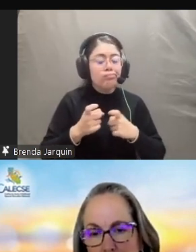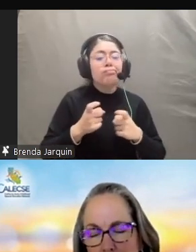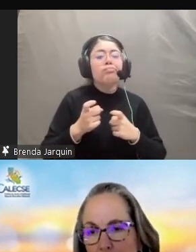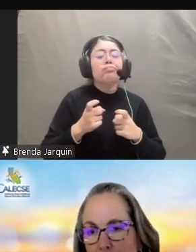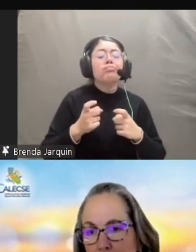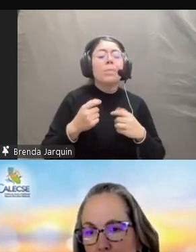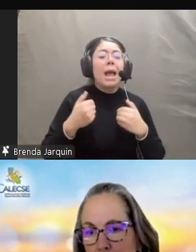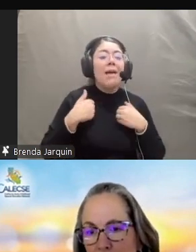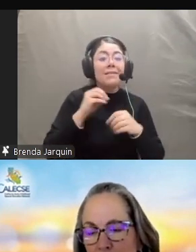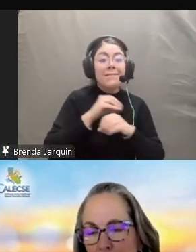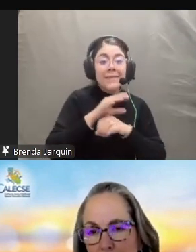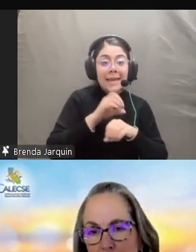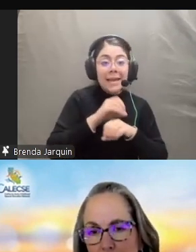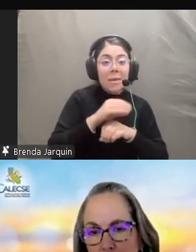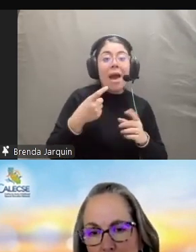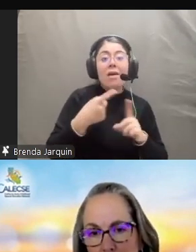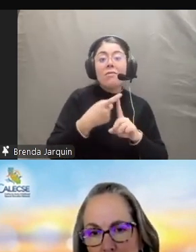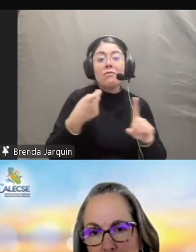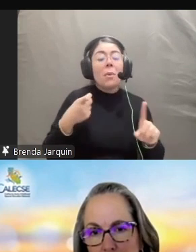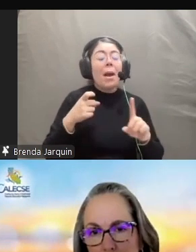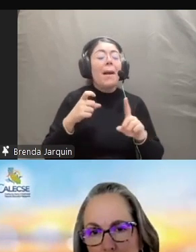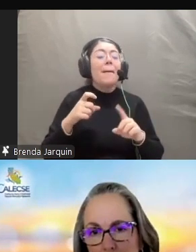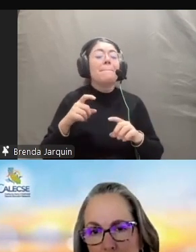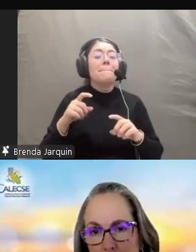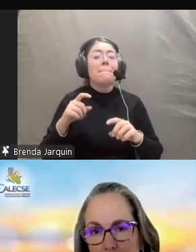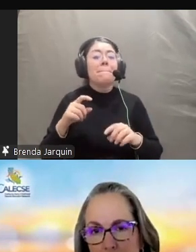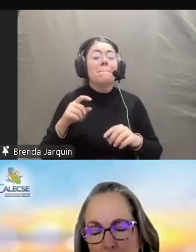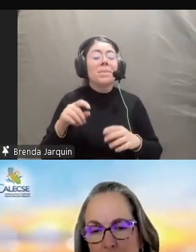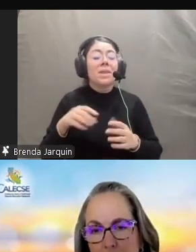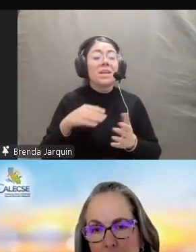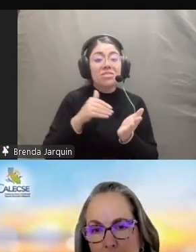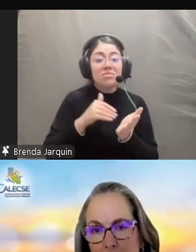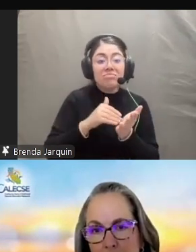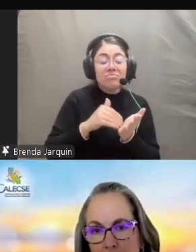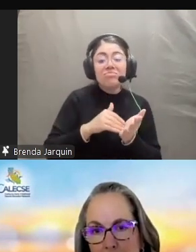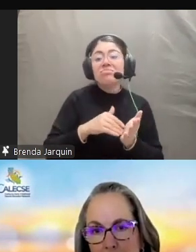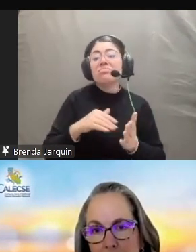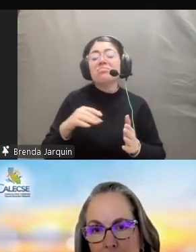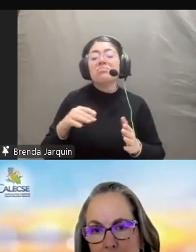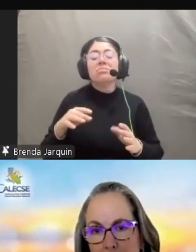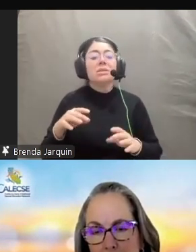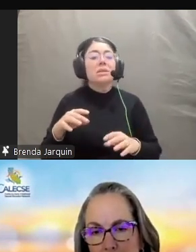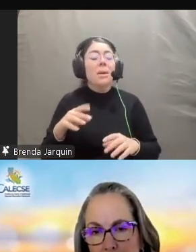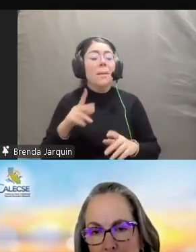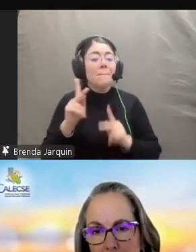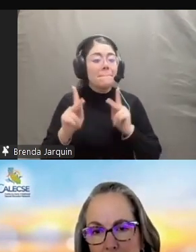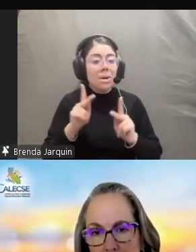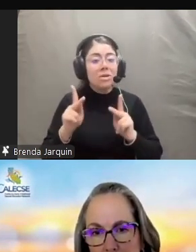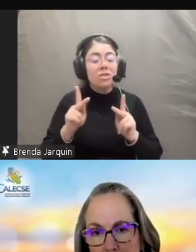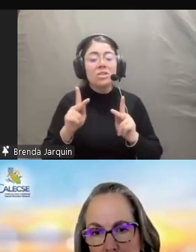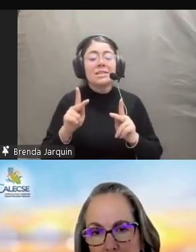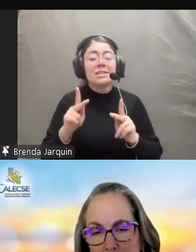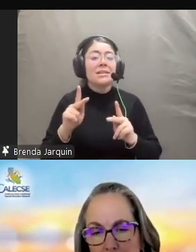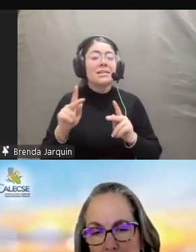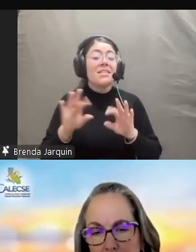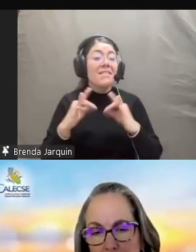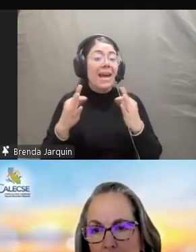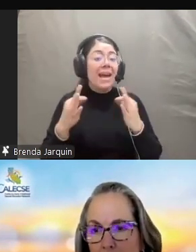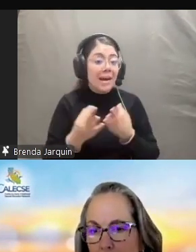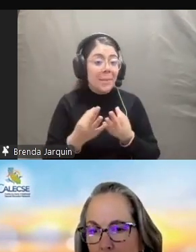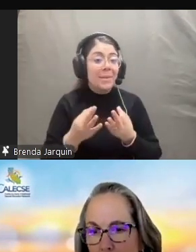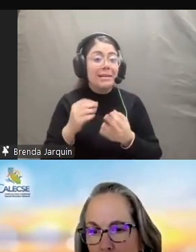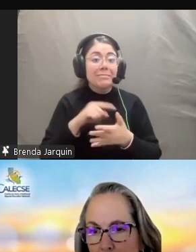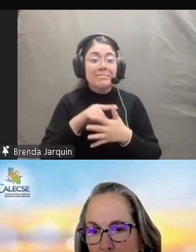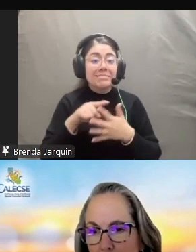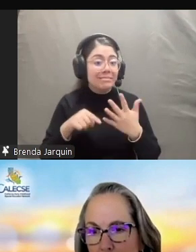your providers, from your families, from your administrators on how is that process going. In addition